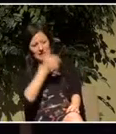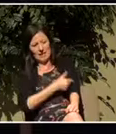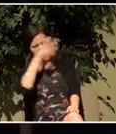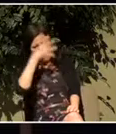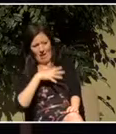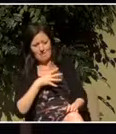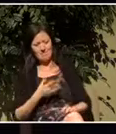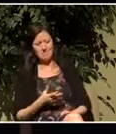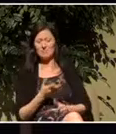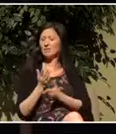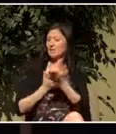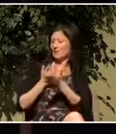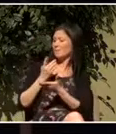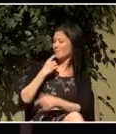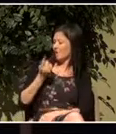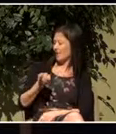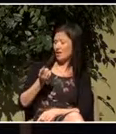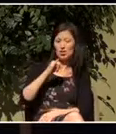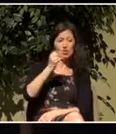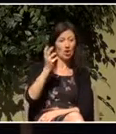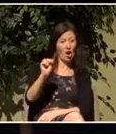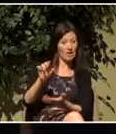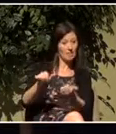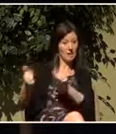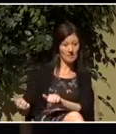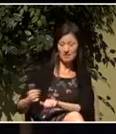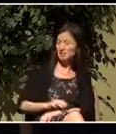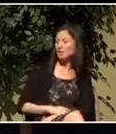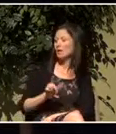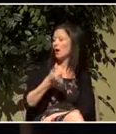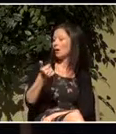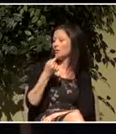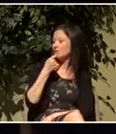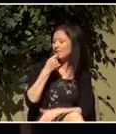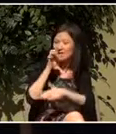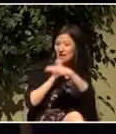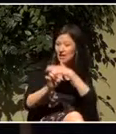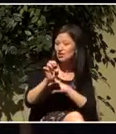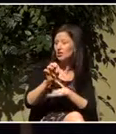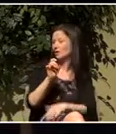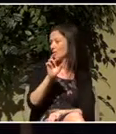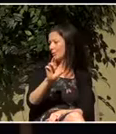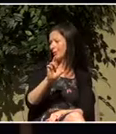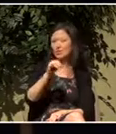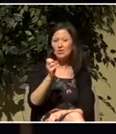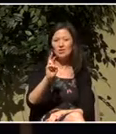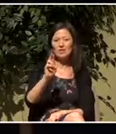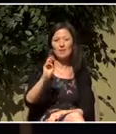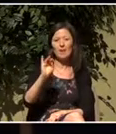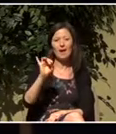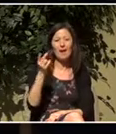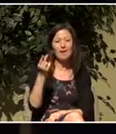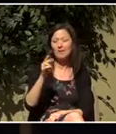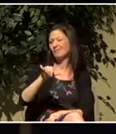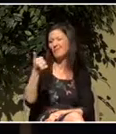replied, "Some say John the Baptist, others say Elijah, still others Jeremiah or one of the prophets."